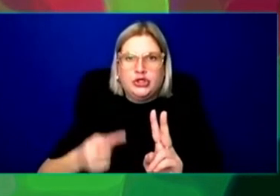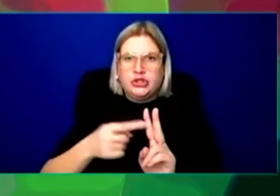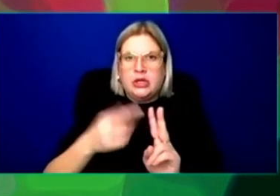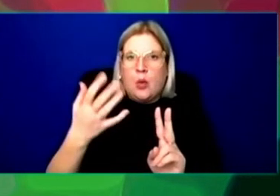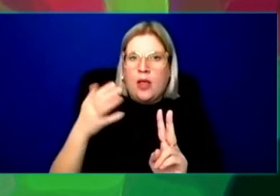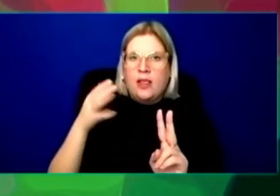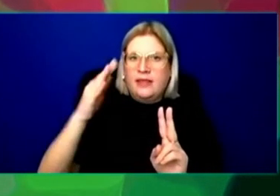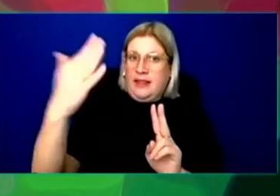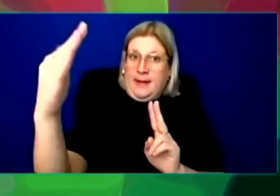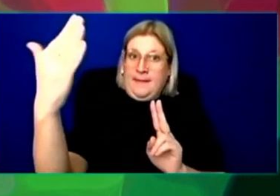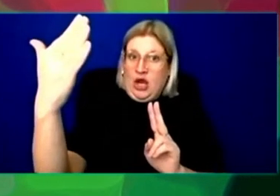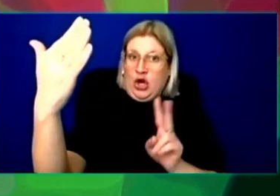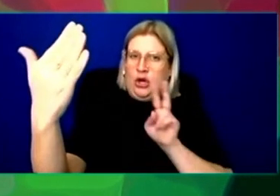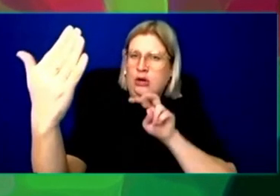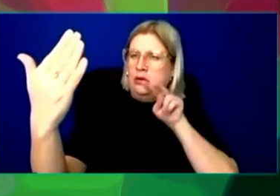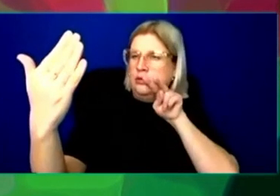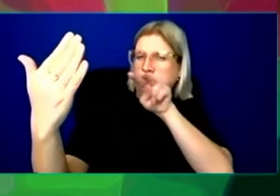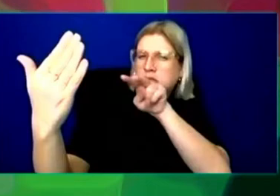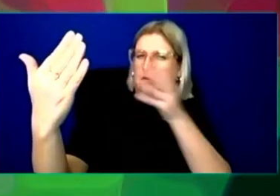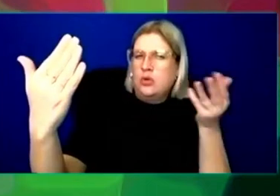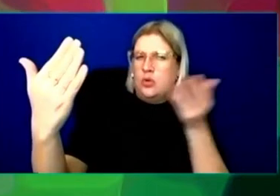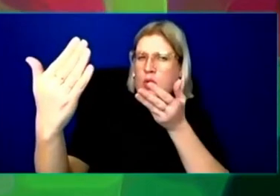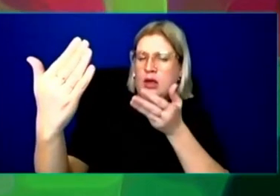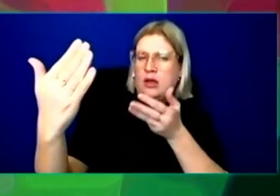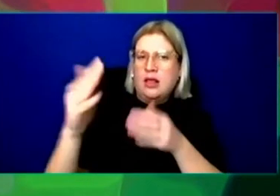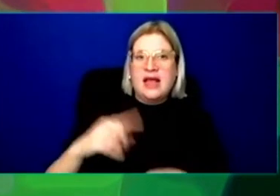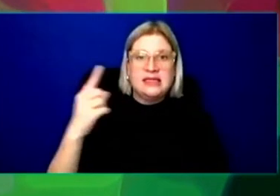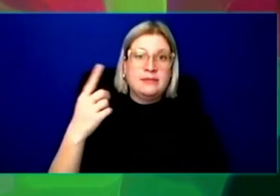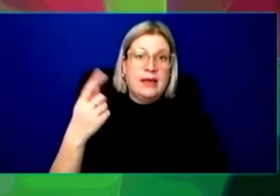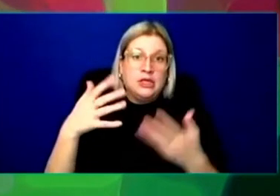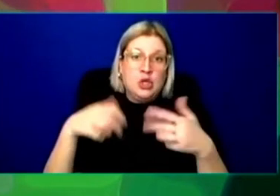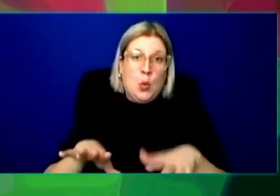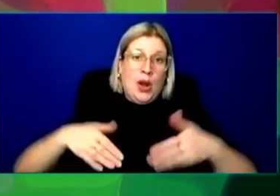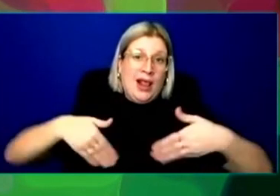and it is something that I can't shake and I don't want to shake.